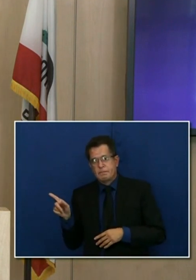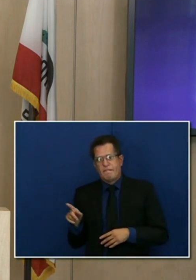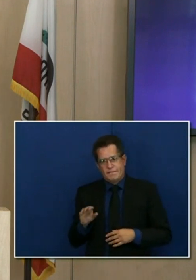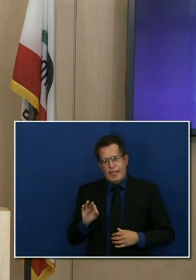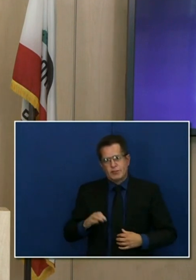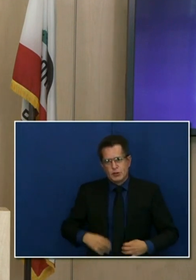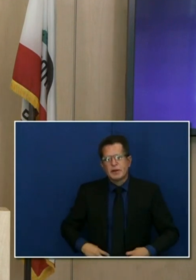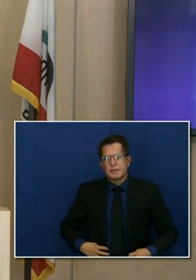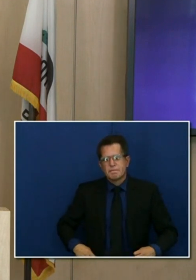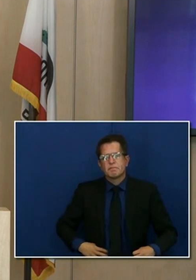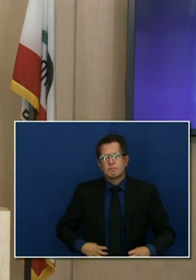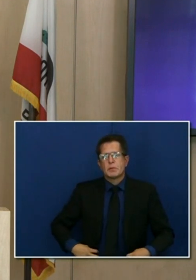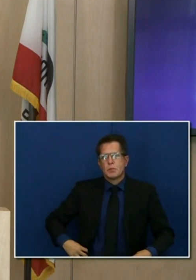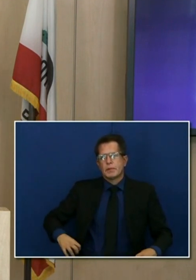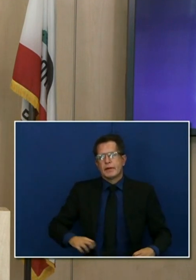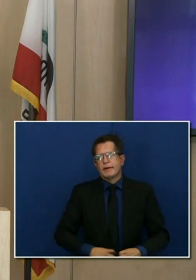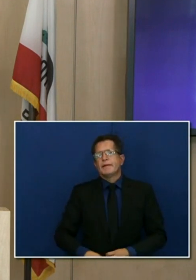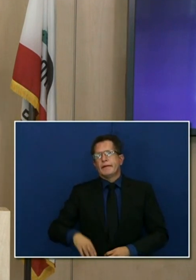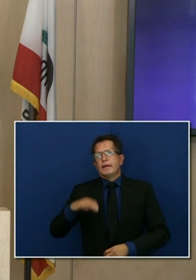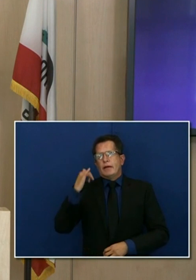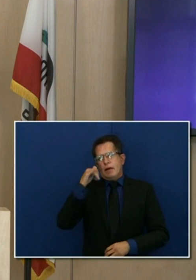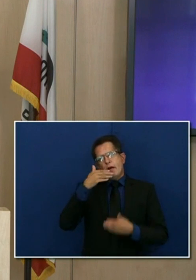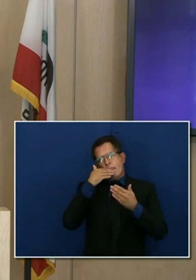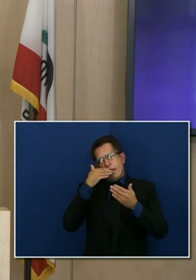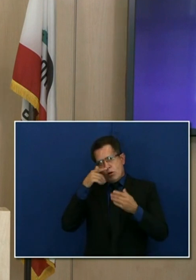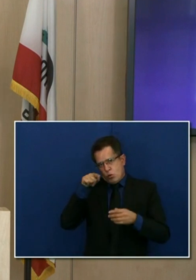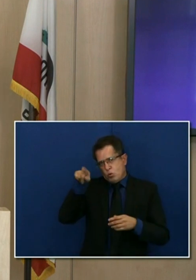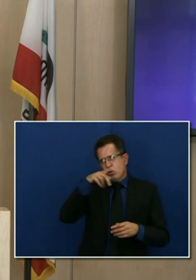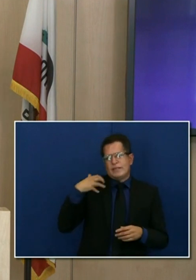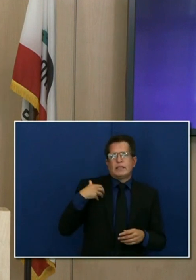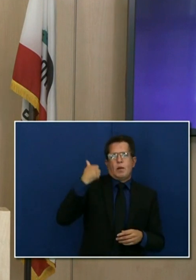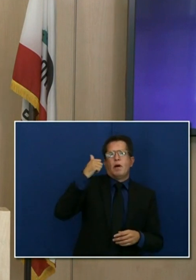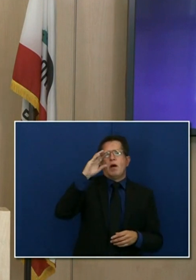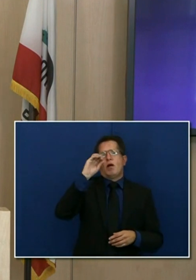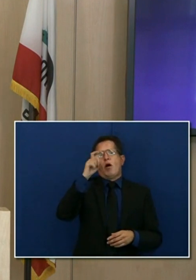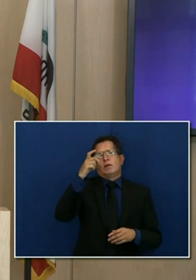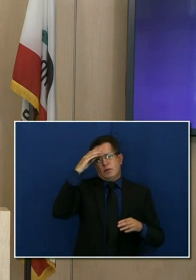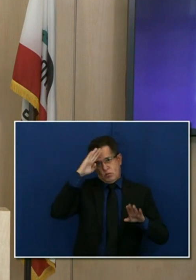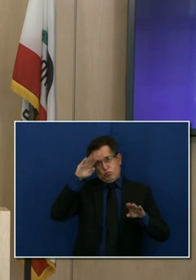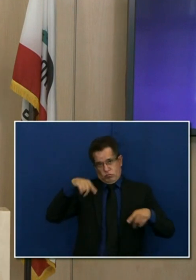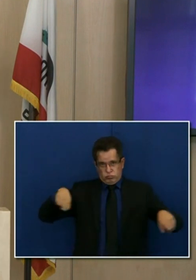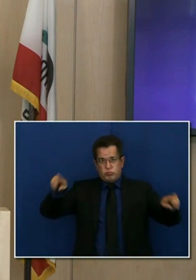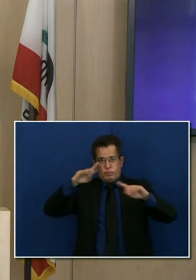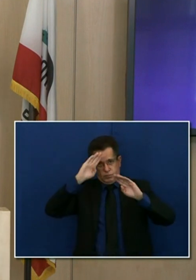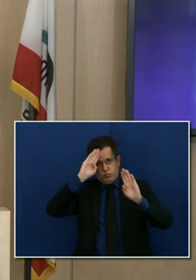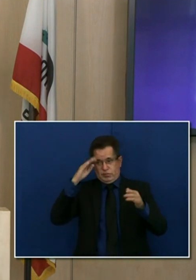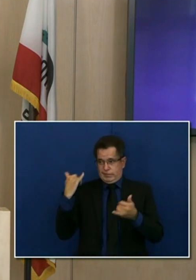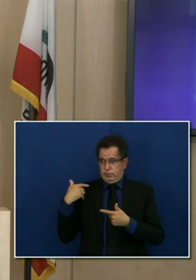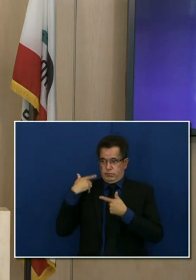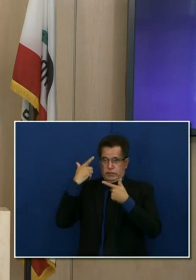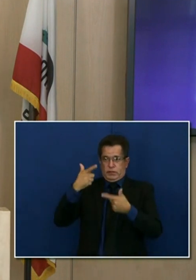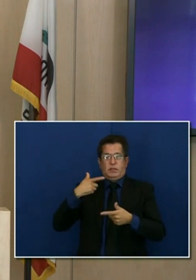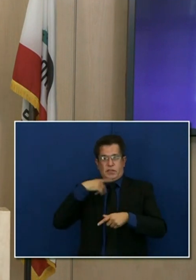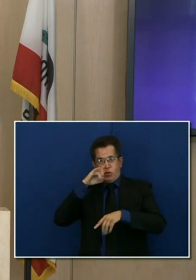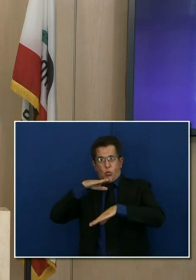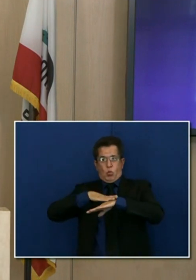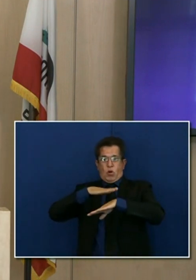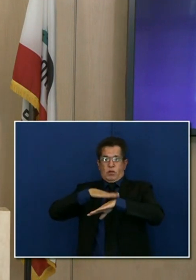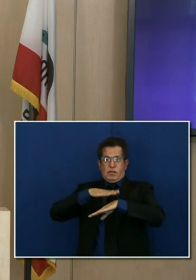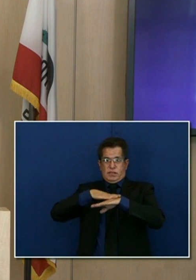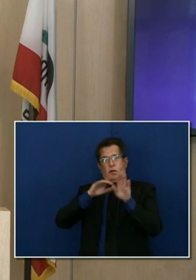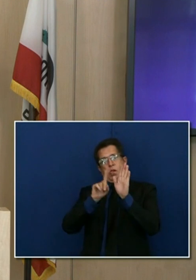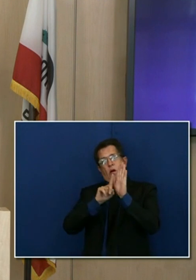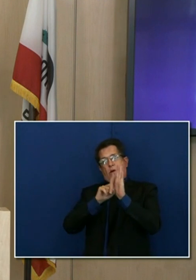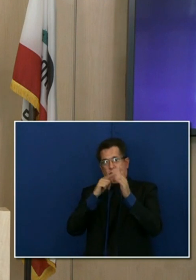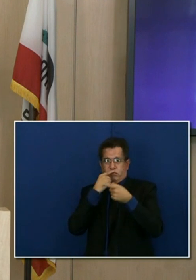Thank you, Chairman Cox, and good afternoon. For the past several weeks, we have been sounding the alarm about the increase in cases that we've